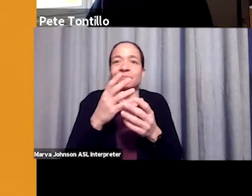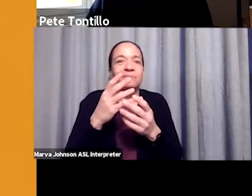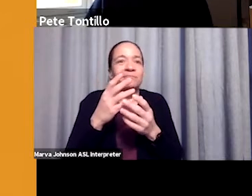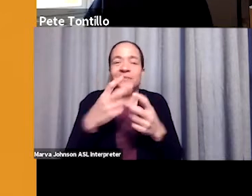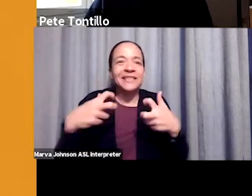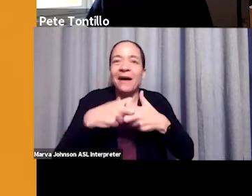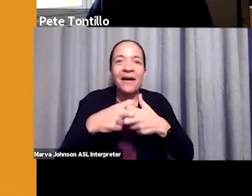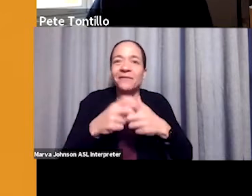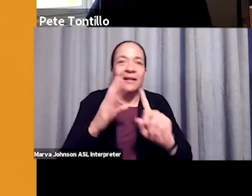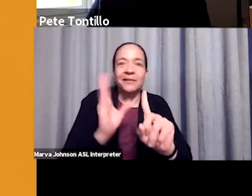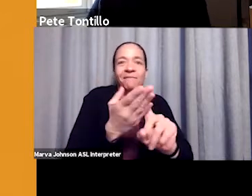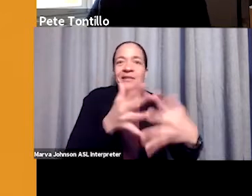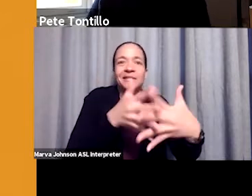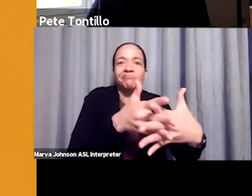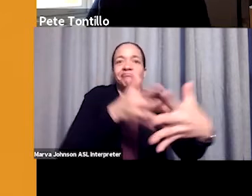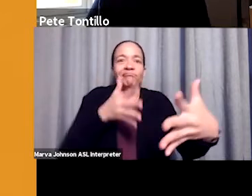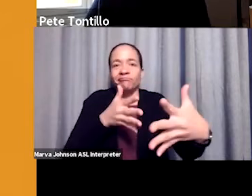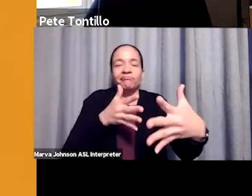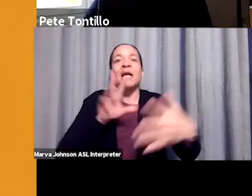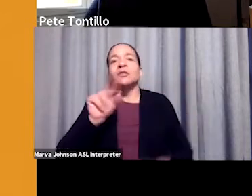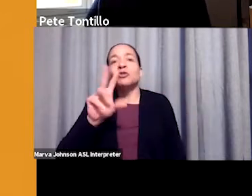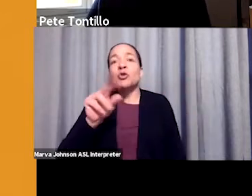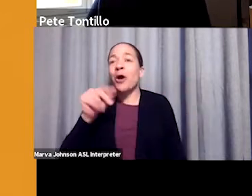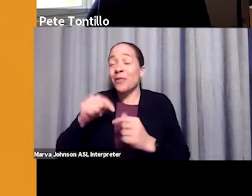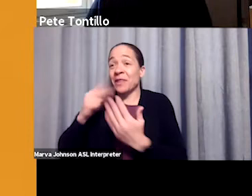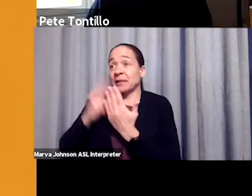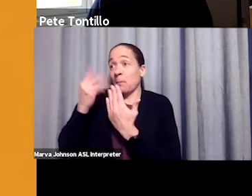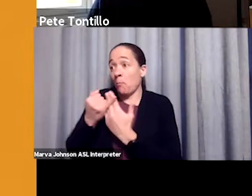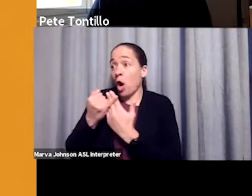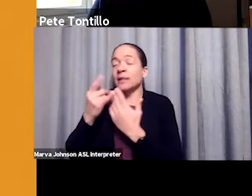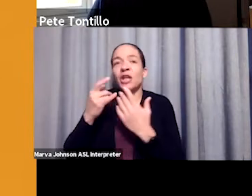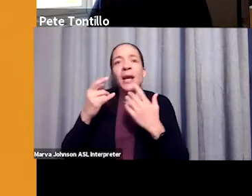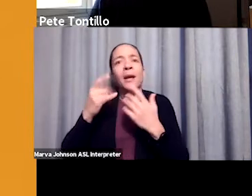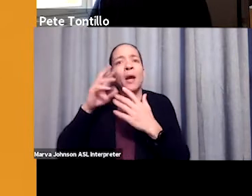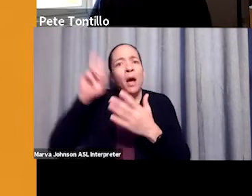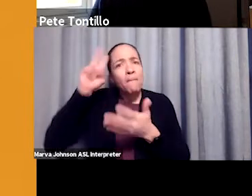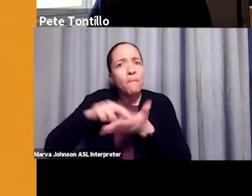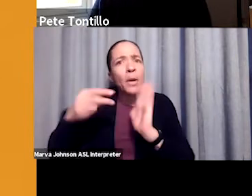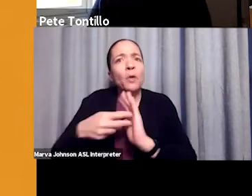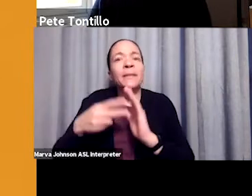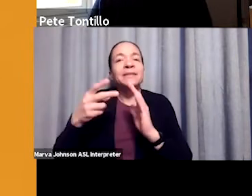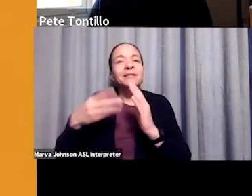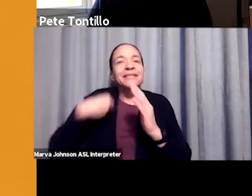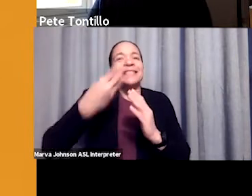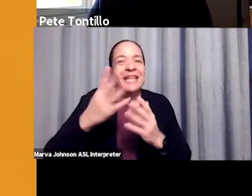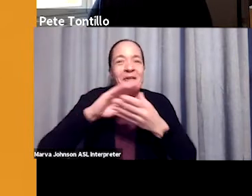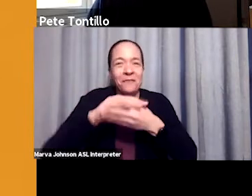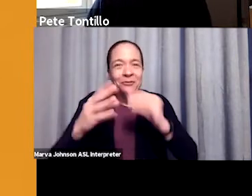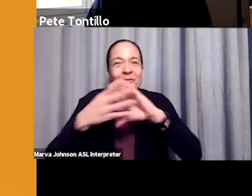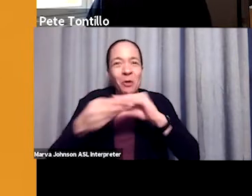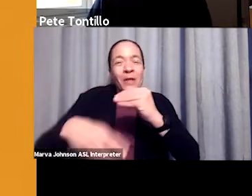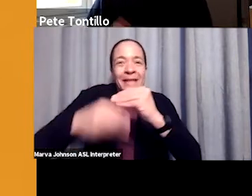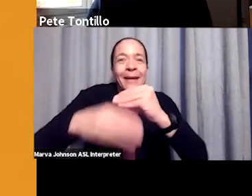about finding alternative narratives that people also hold in their heads, because we all hold multiple narratives about a given topic that sort of